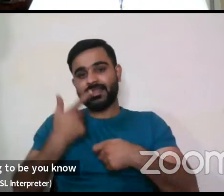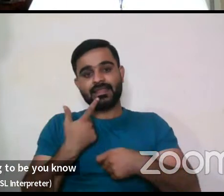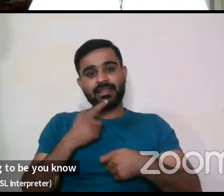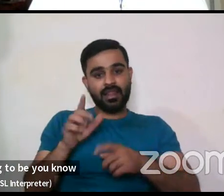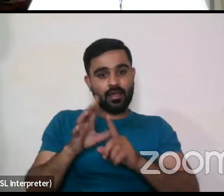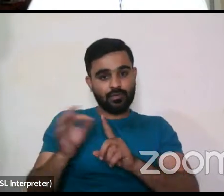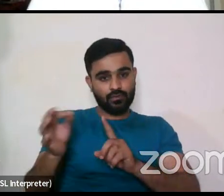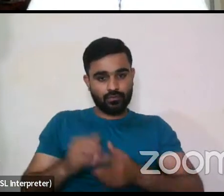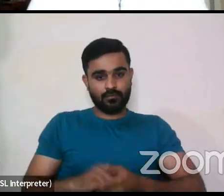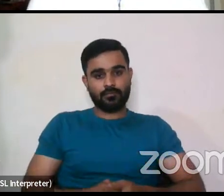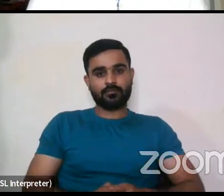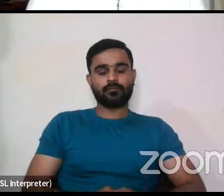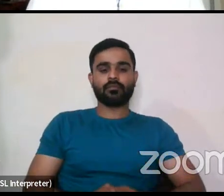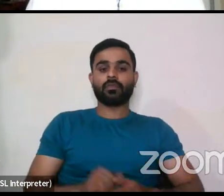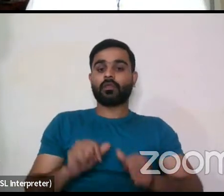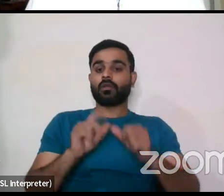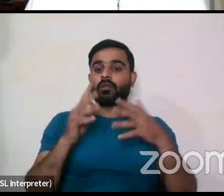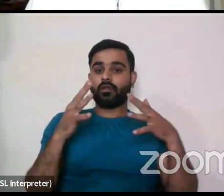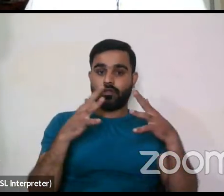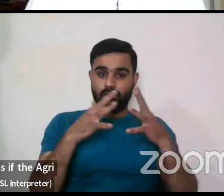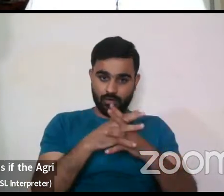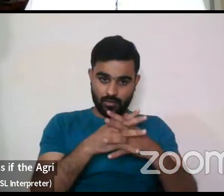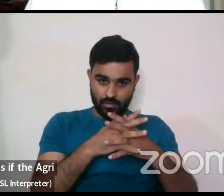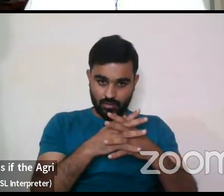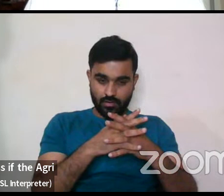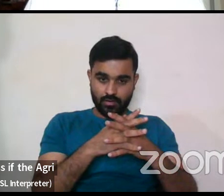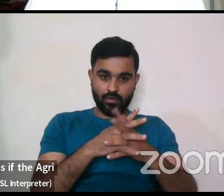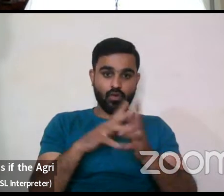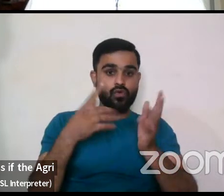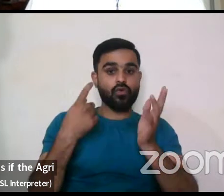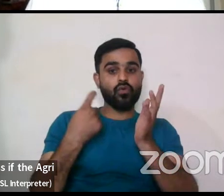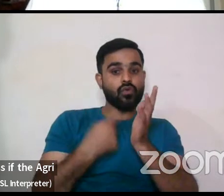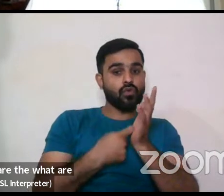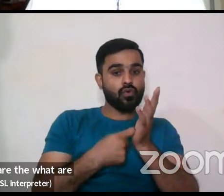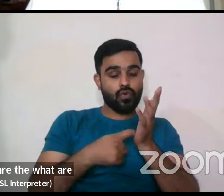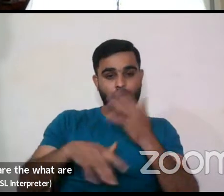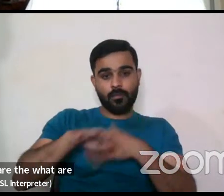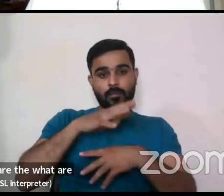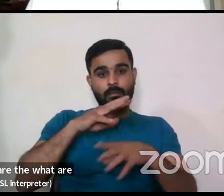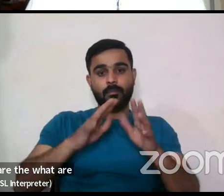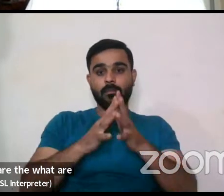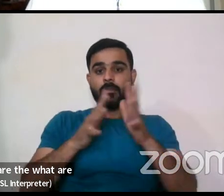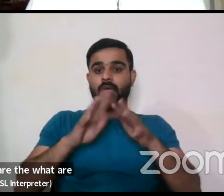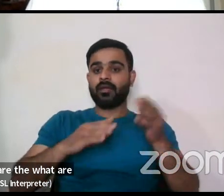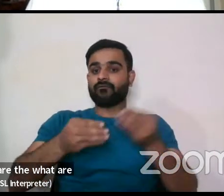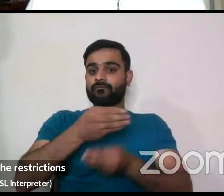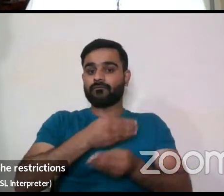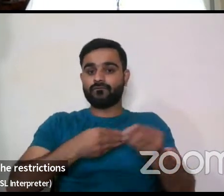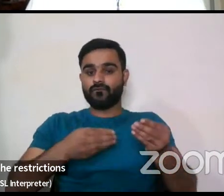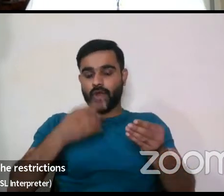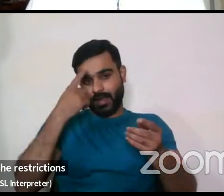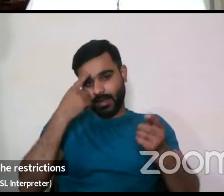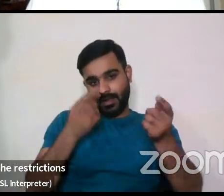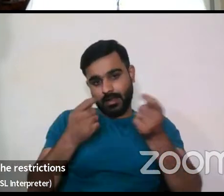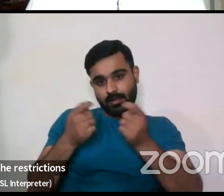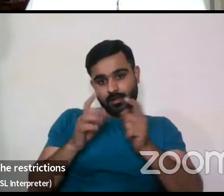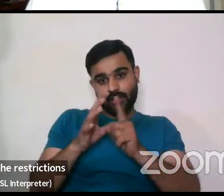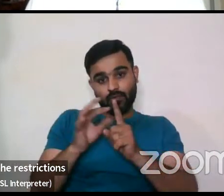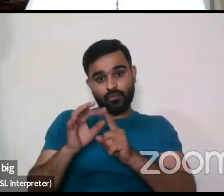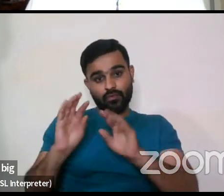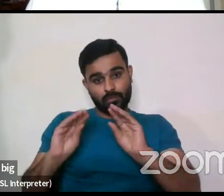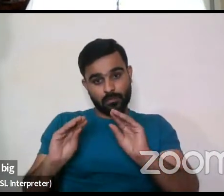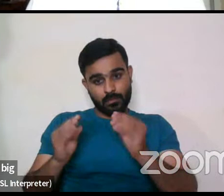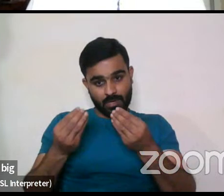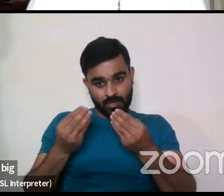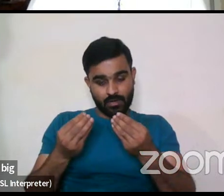are the laws what are the restrictions we're going to place on our big financial players? Are they going to be able to send,